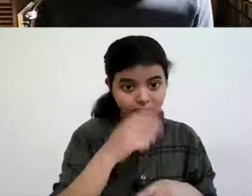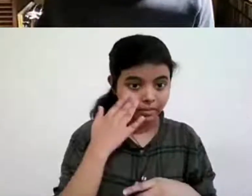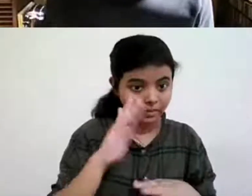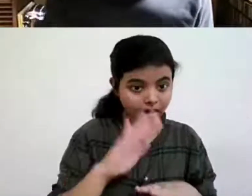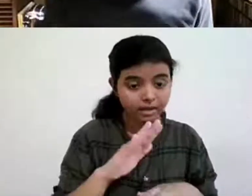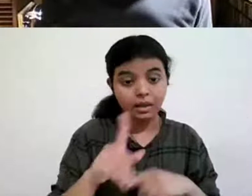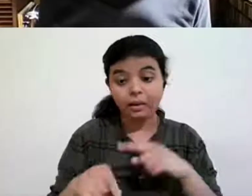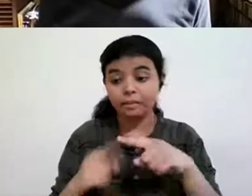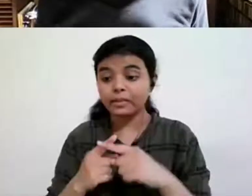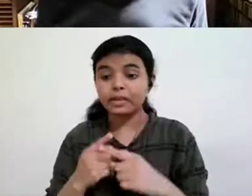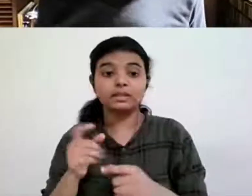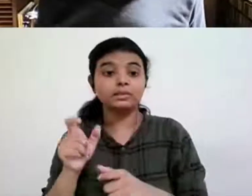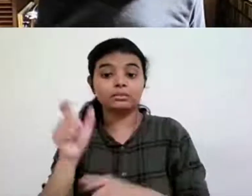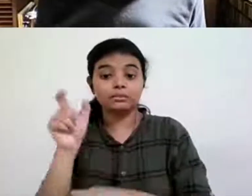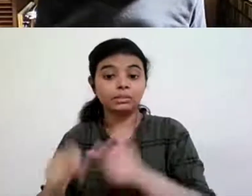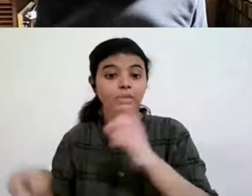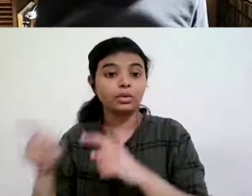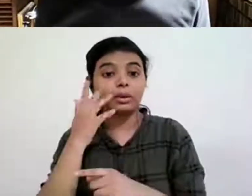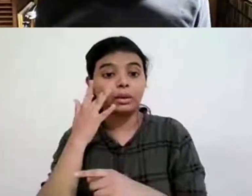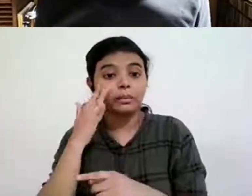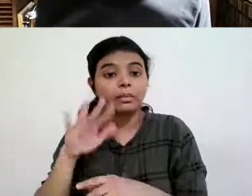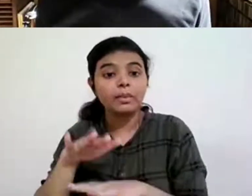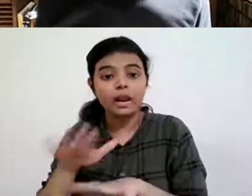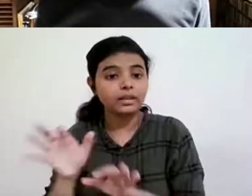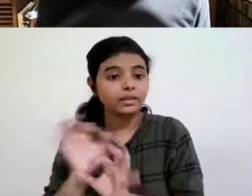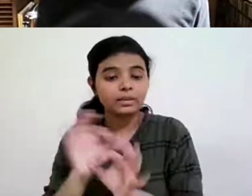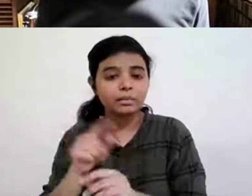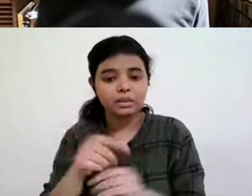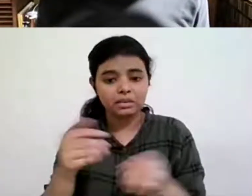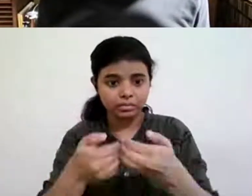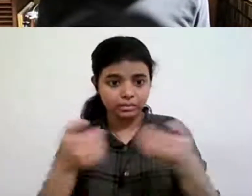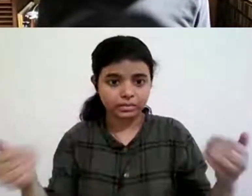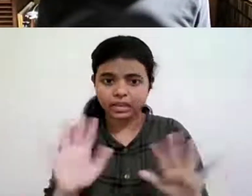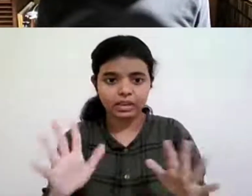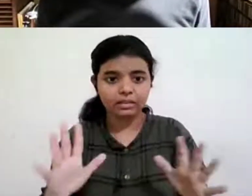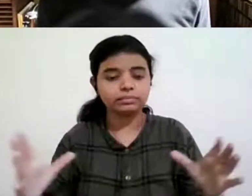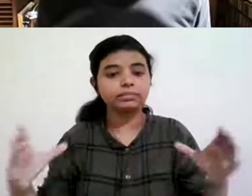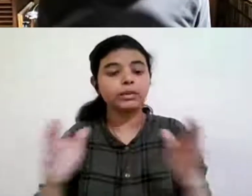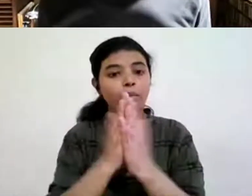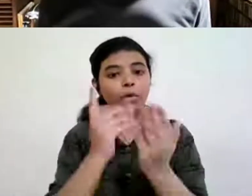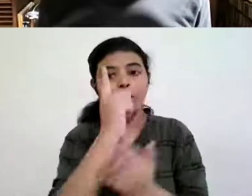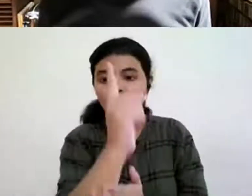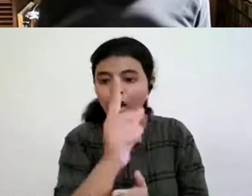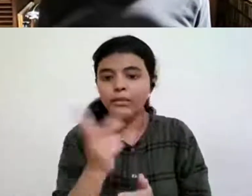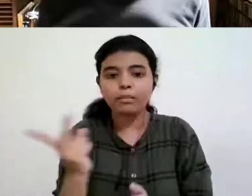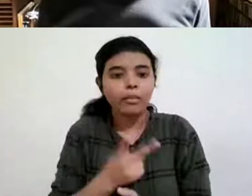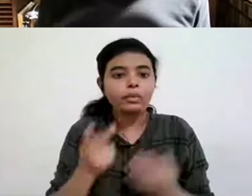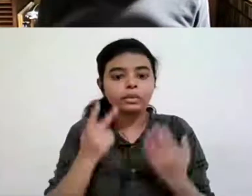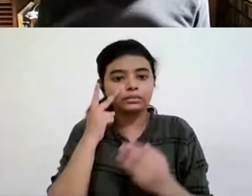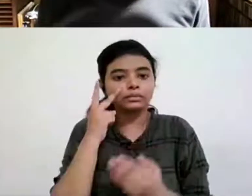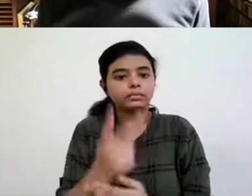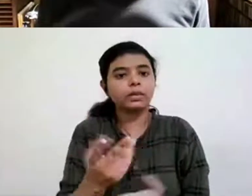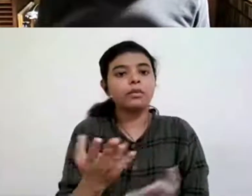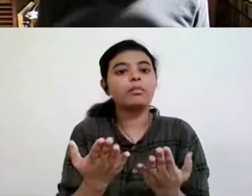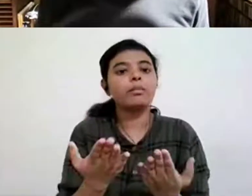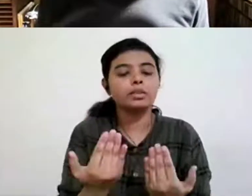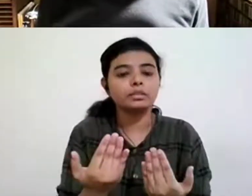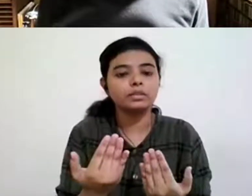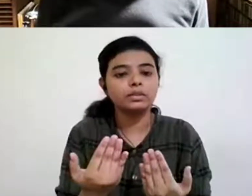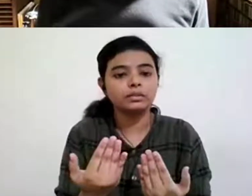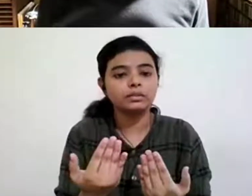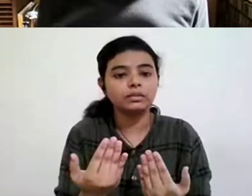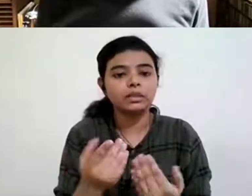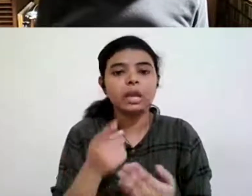can read the same book. And it is not segregated in the way we might imagine it to be. So, but I will let him